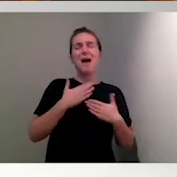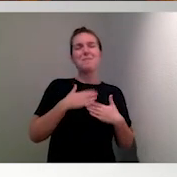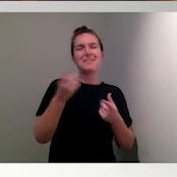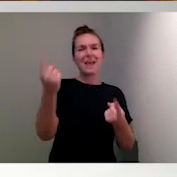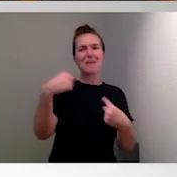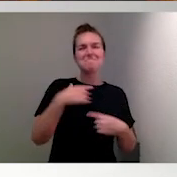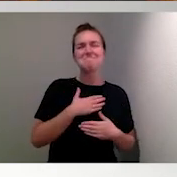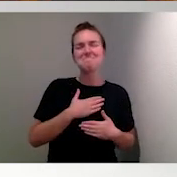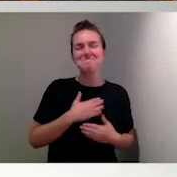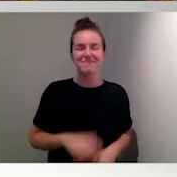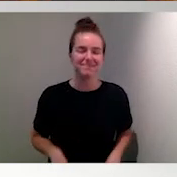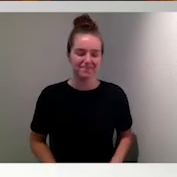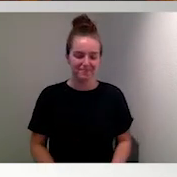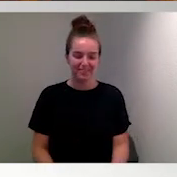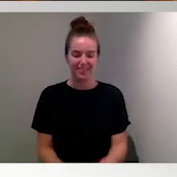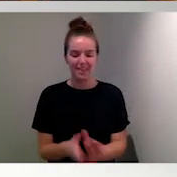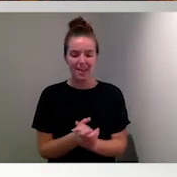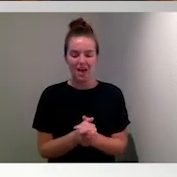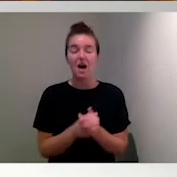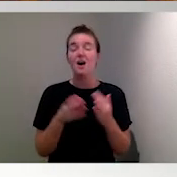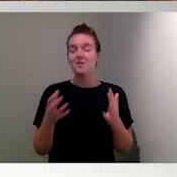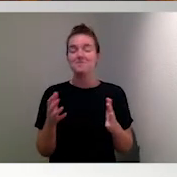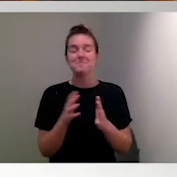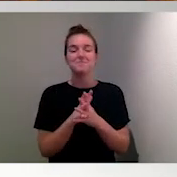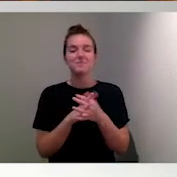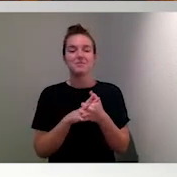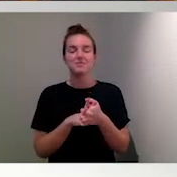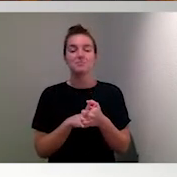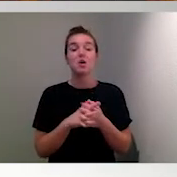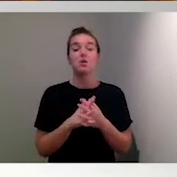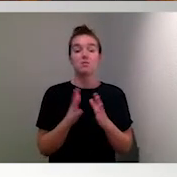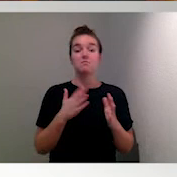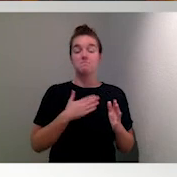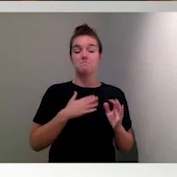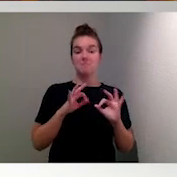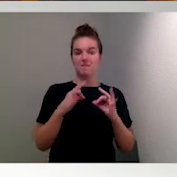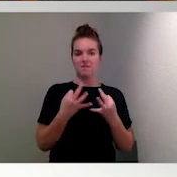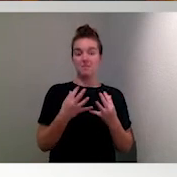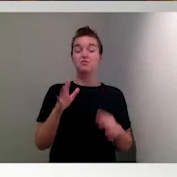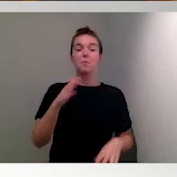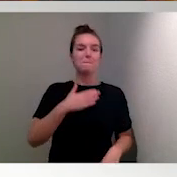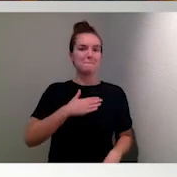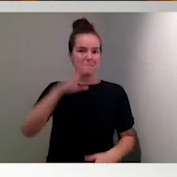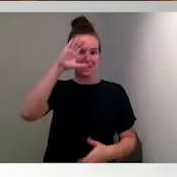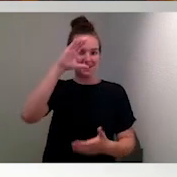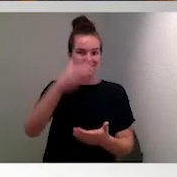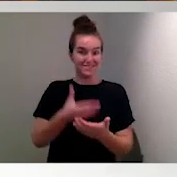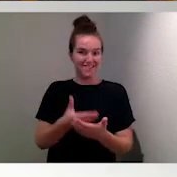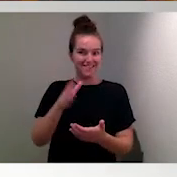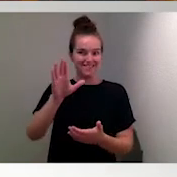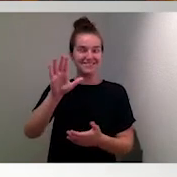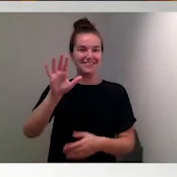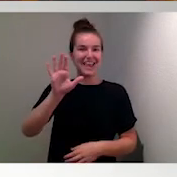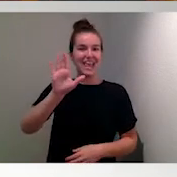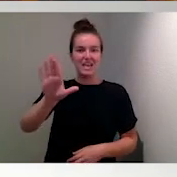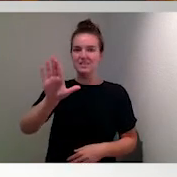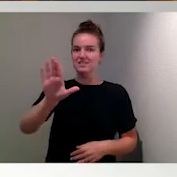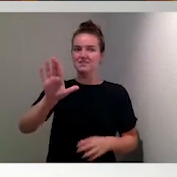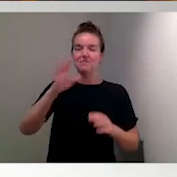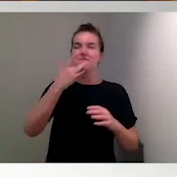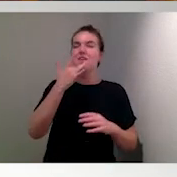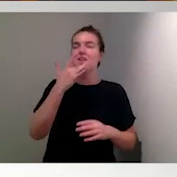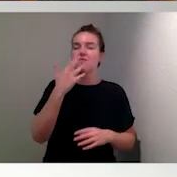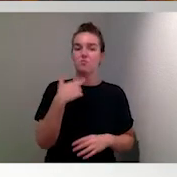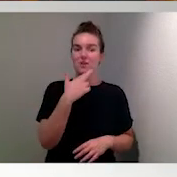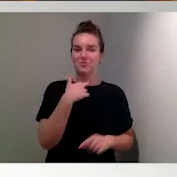So we have definitely found that one of my son's favorite restaurants is Olive Garden. So that's somewhere that we do go occasionally, and we've